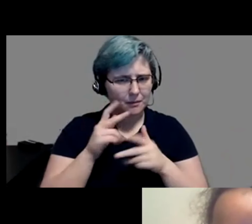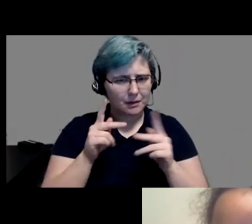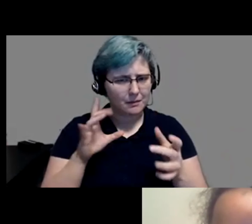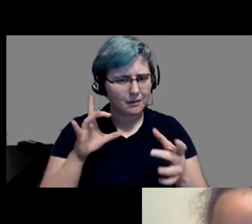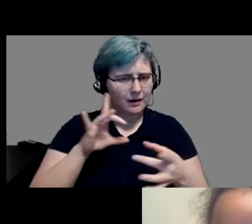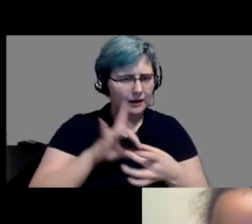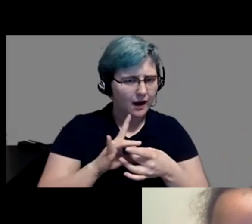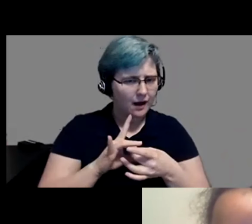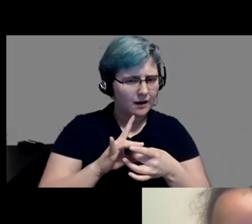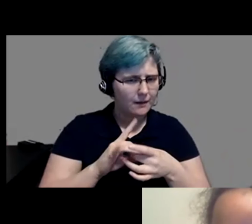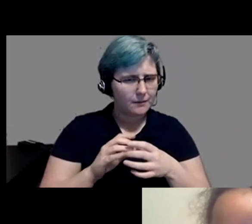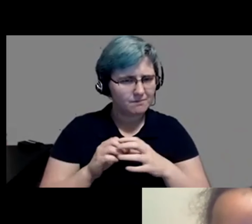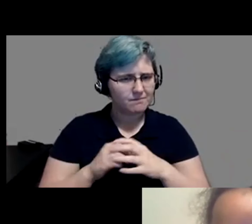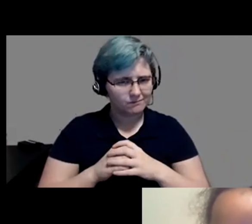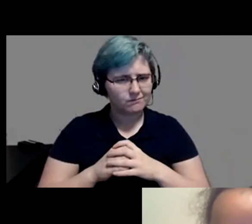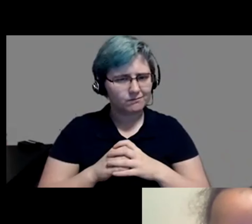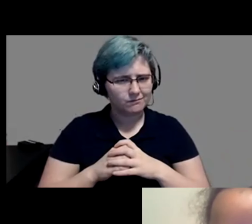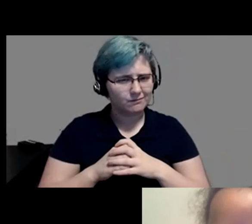Yeah.